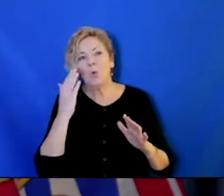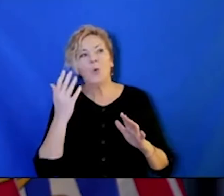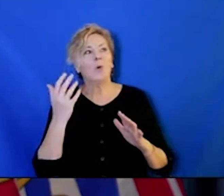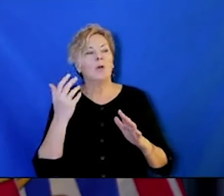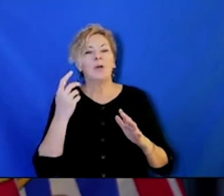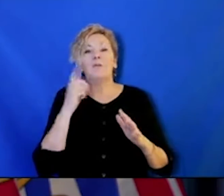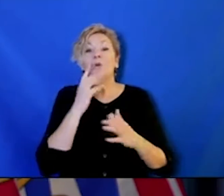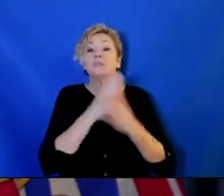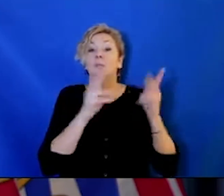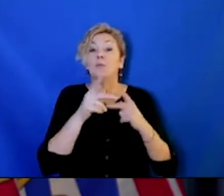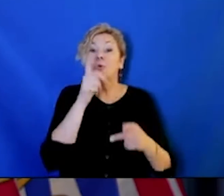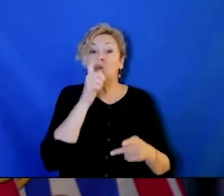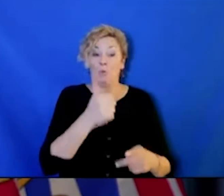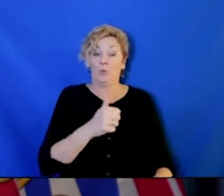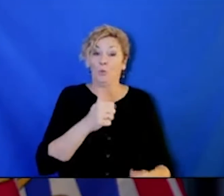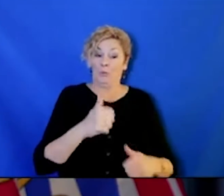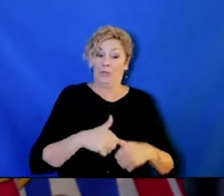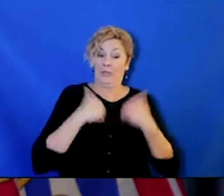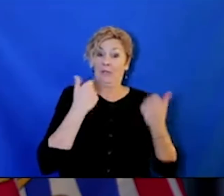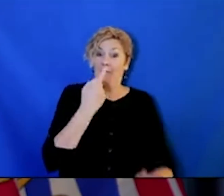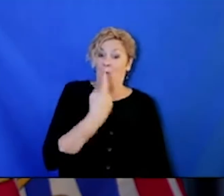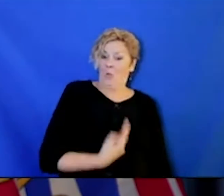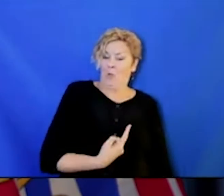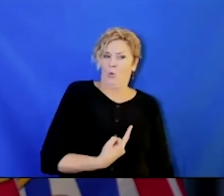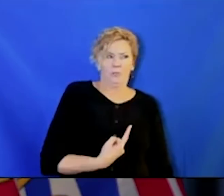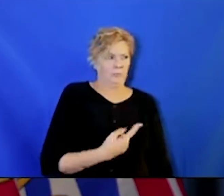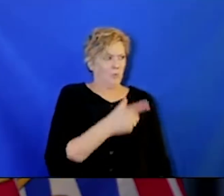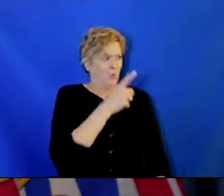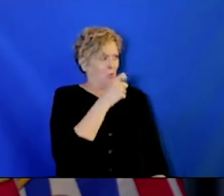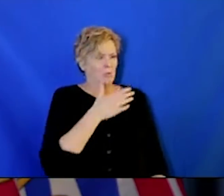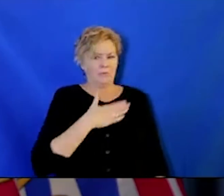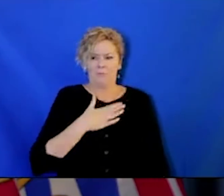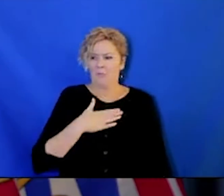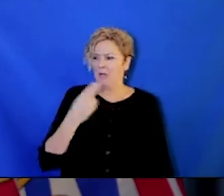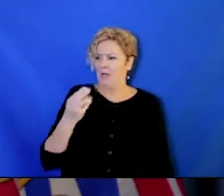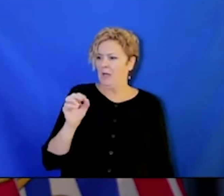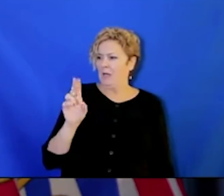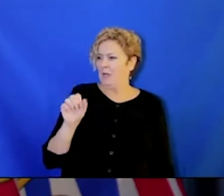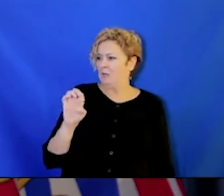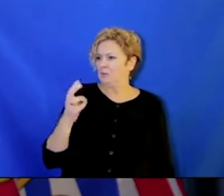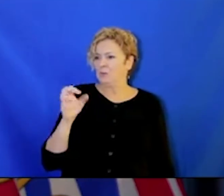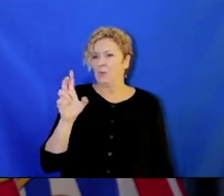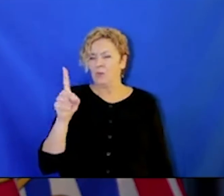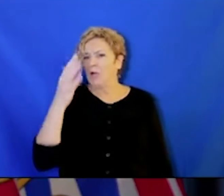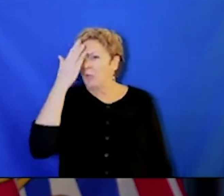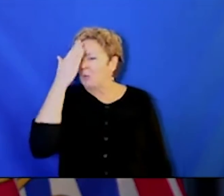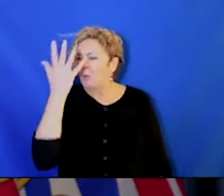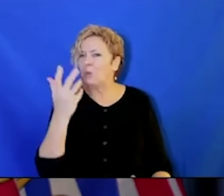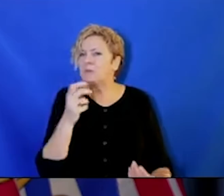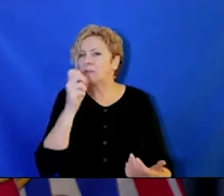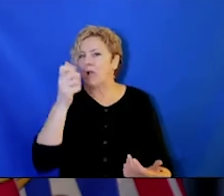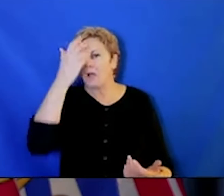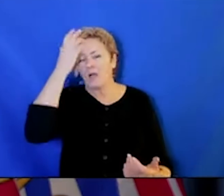is the bottom line is it's the small number of people that you have your own close contact with. Going back to that